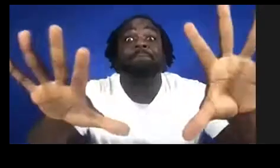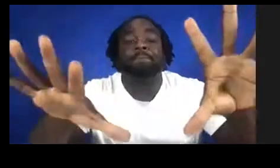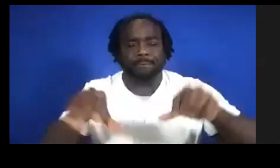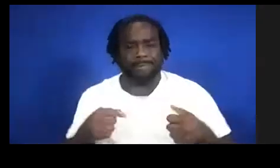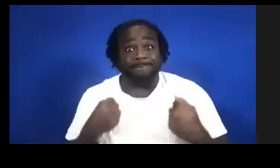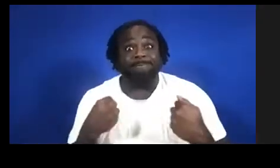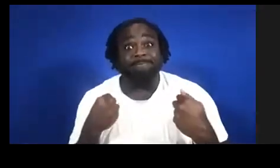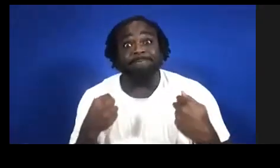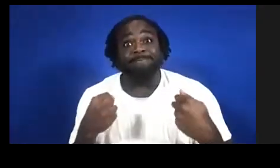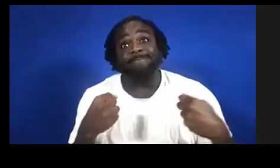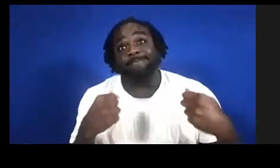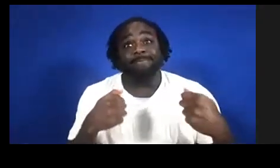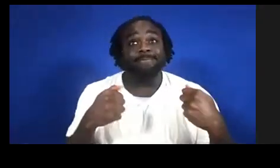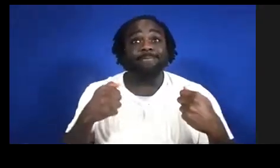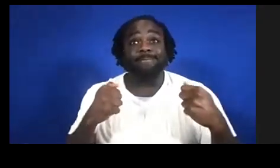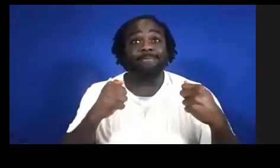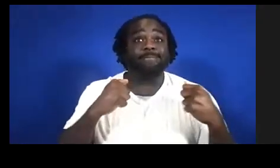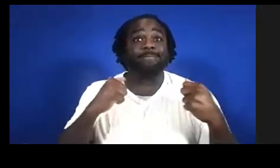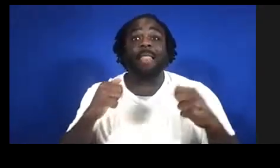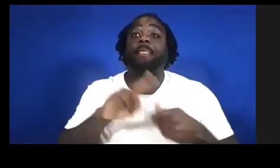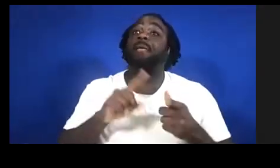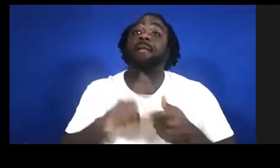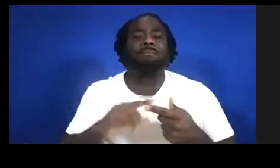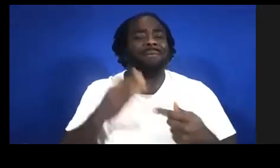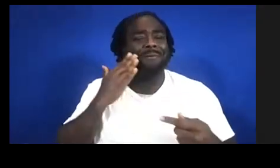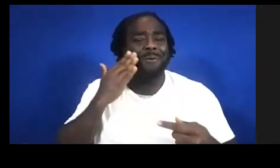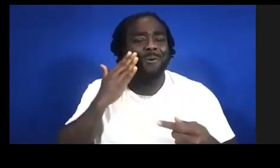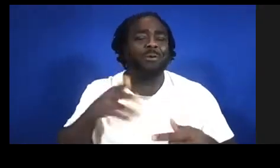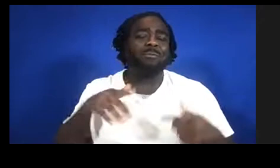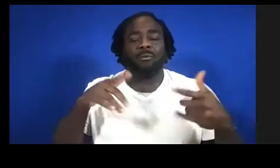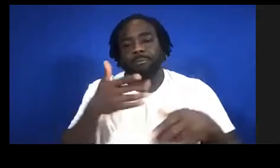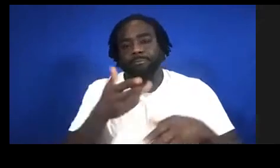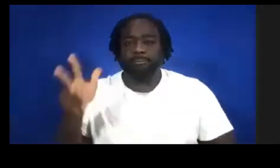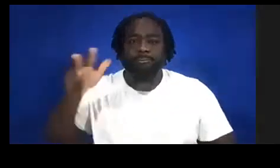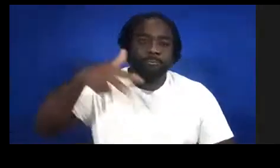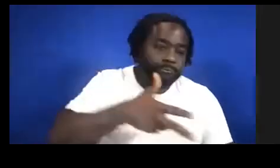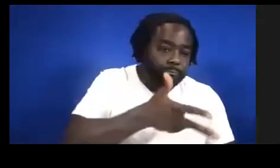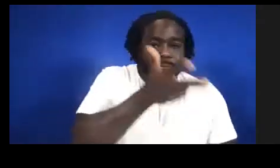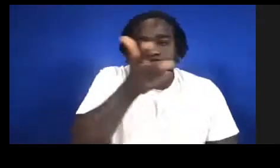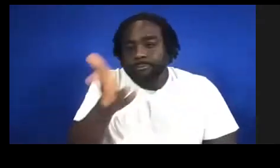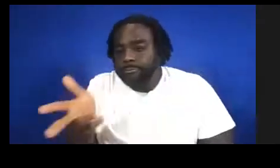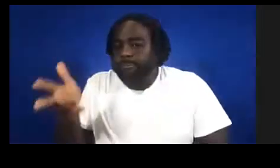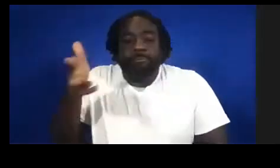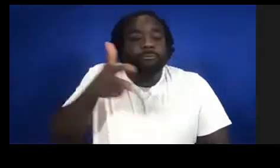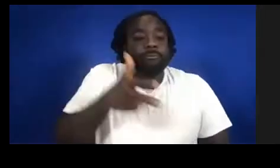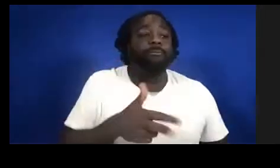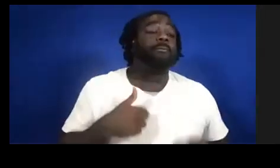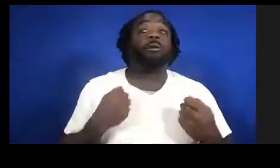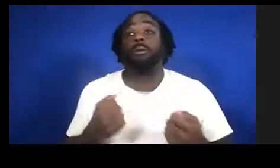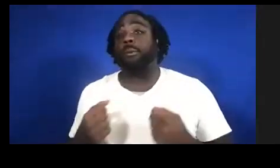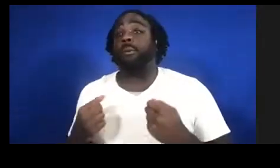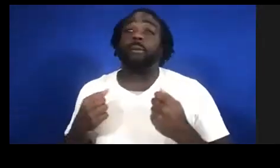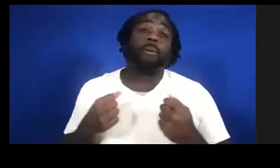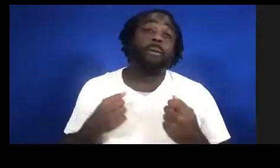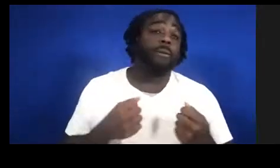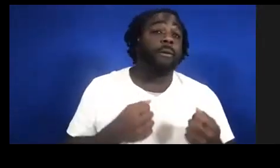You know, I got my high beams on, trying to get through the dark. I'm on my way on these